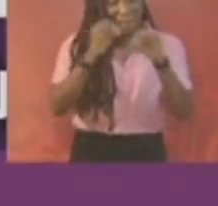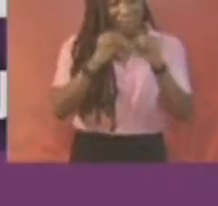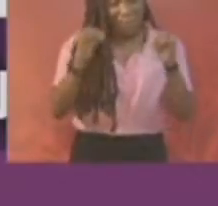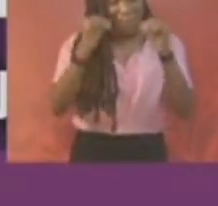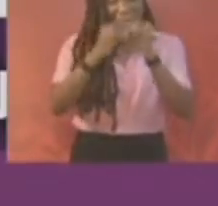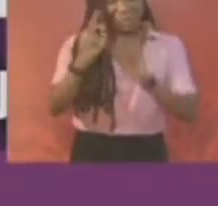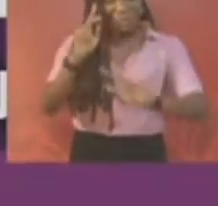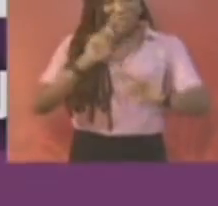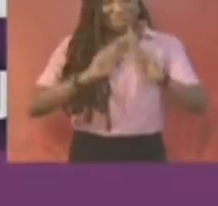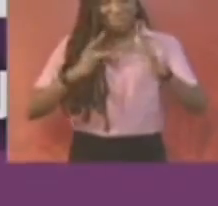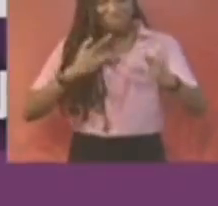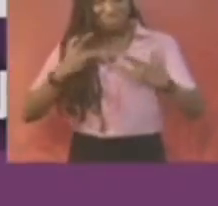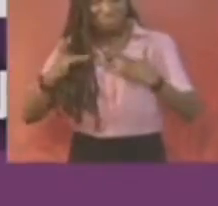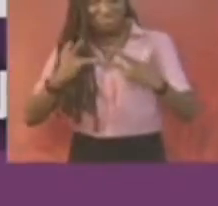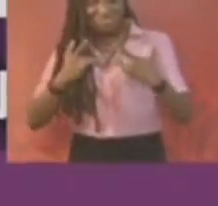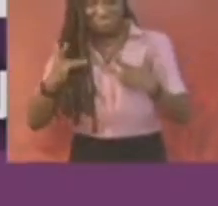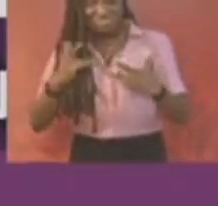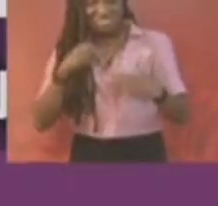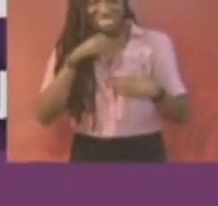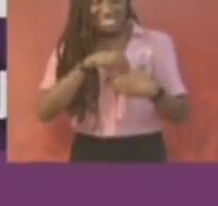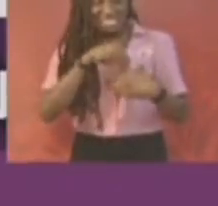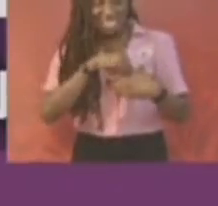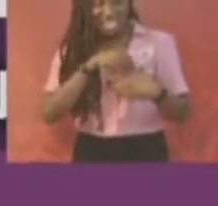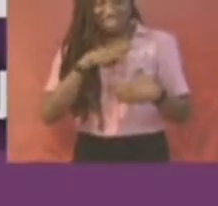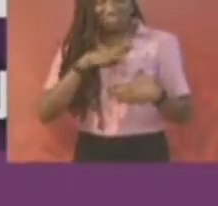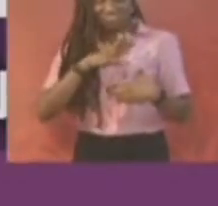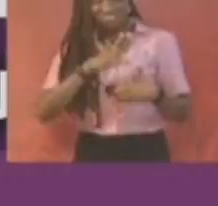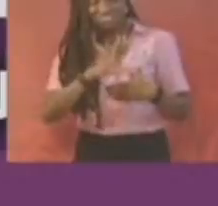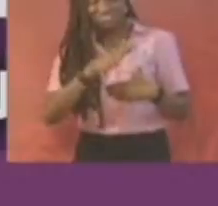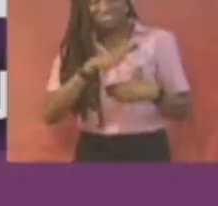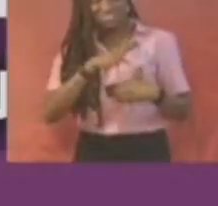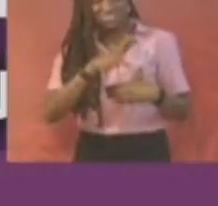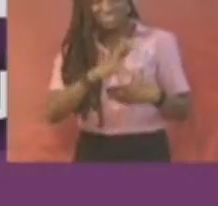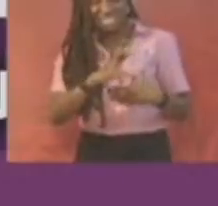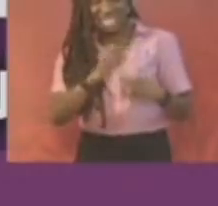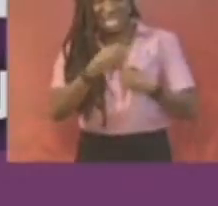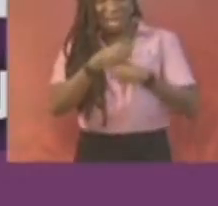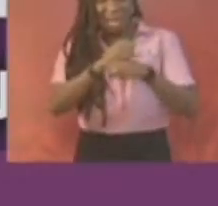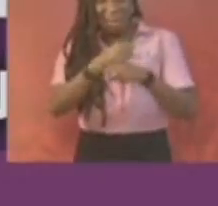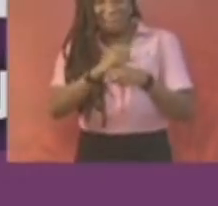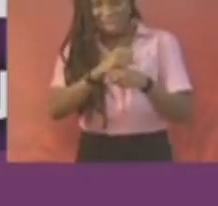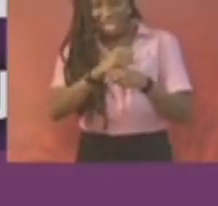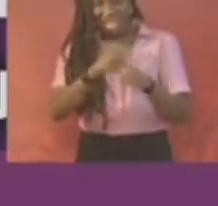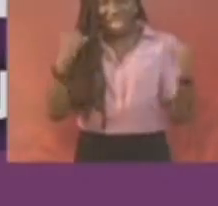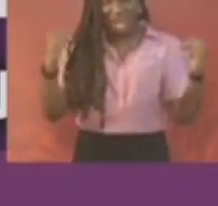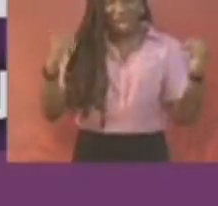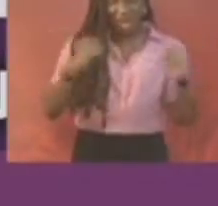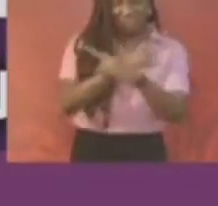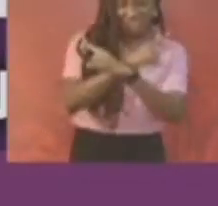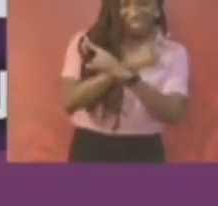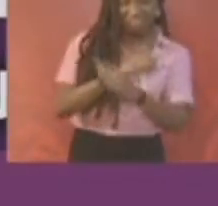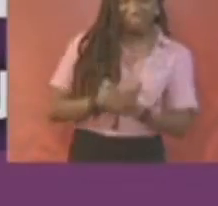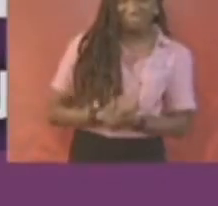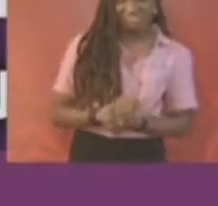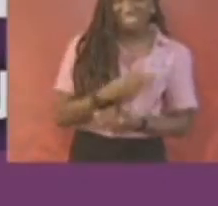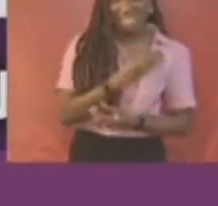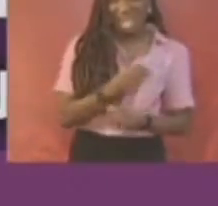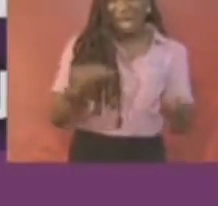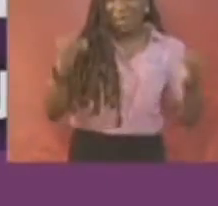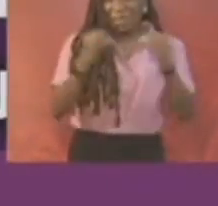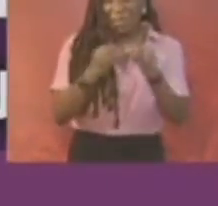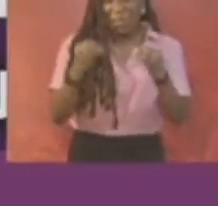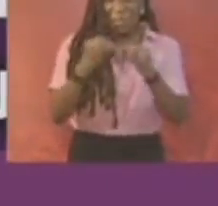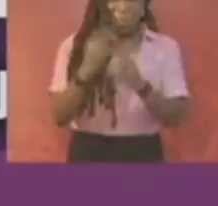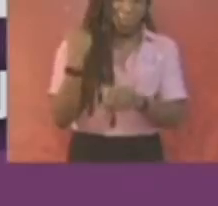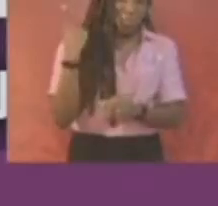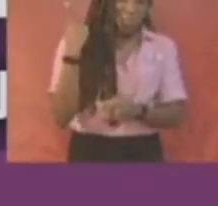malcontent in the country, bad feelings, just overall causing things we don't really need at this point, with the added pressures of the pandemic, which is